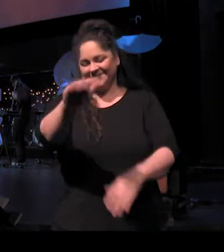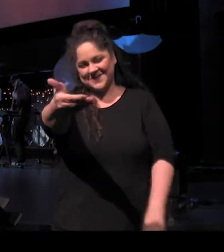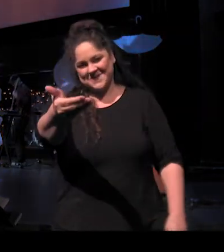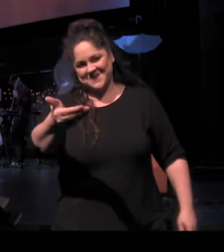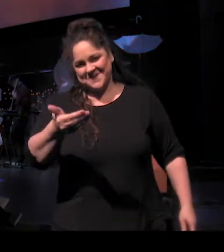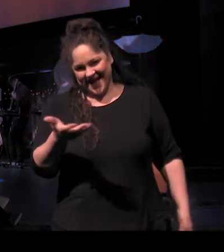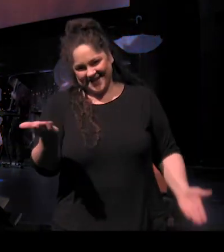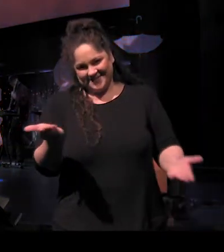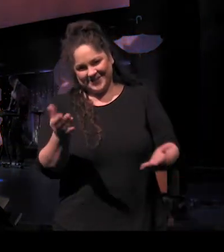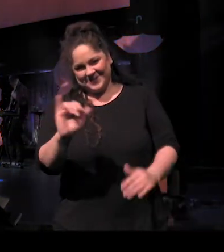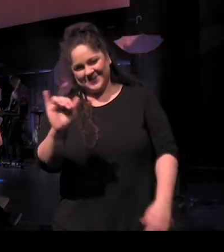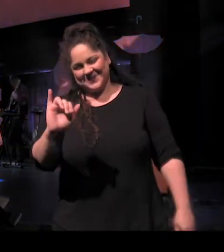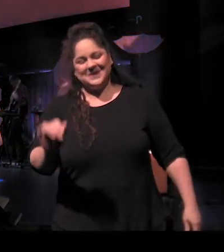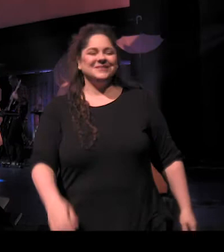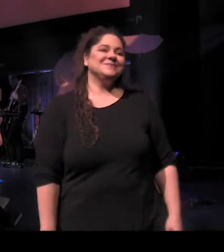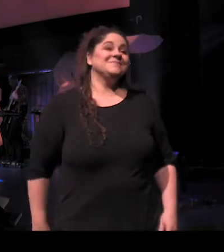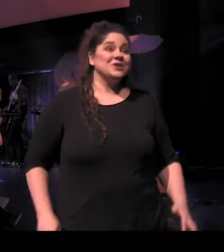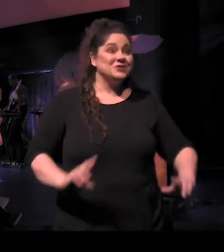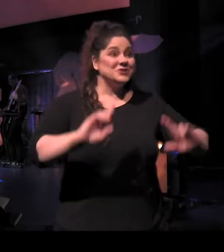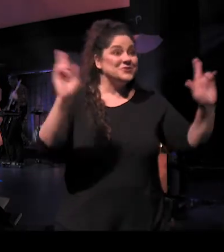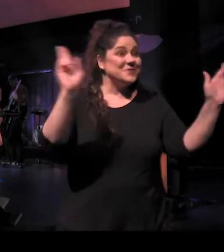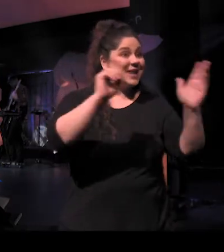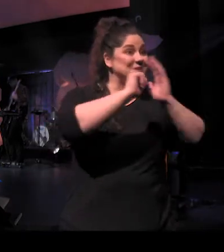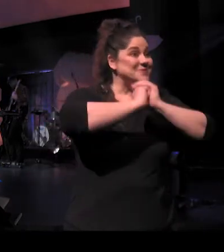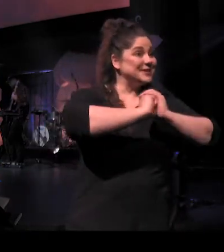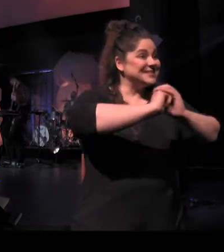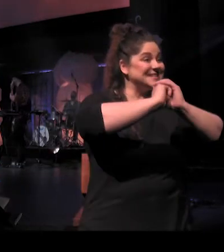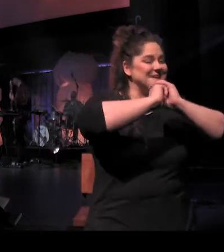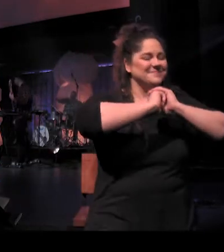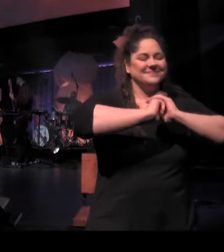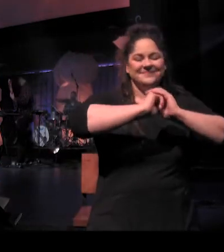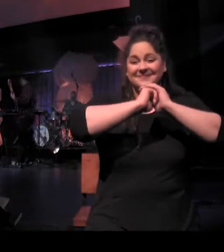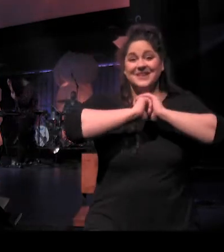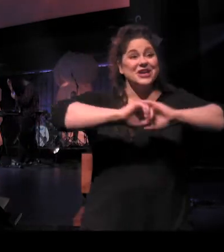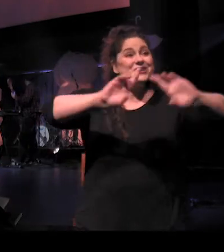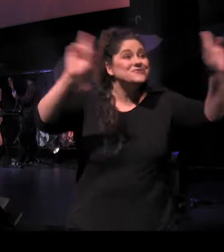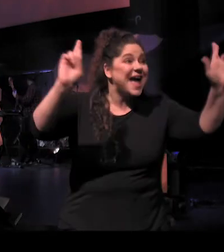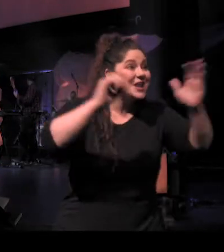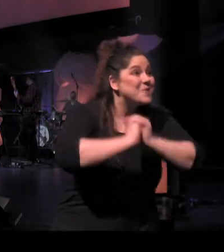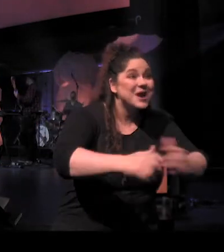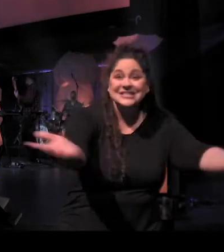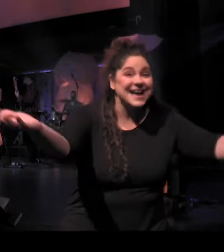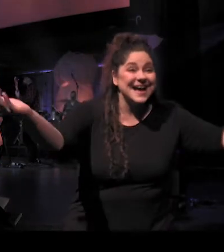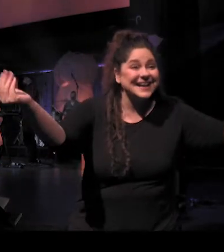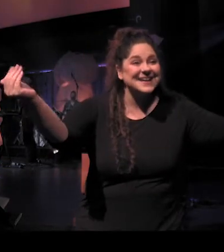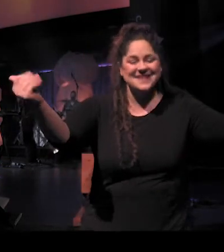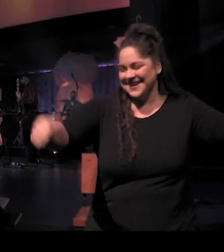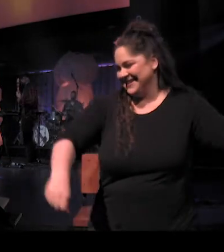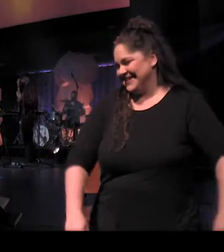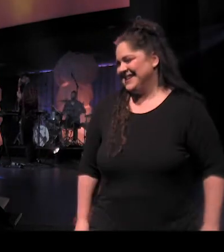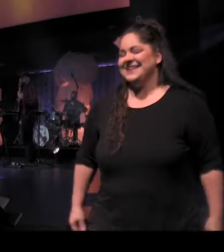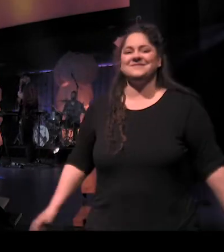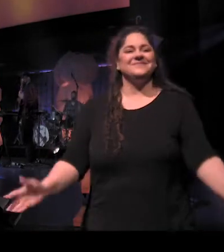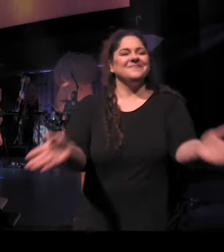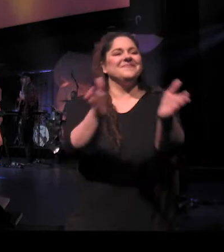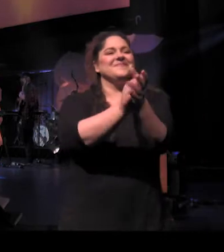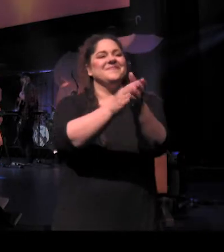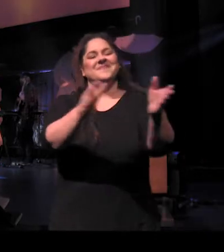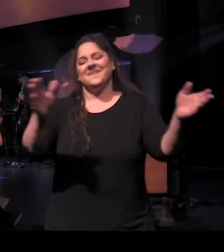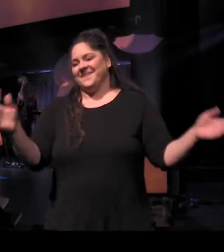welcome you as well. Are you guys ready to worship? Are you ready to worship? Come on, let's put our hands together.